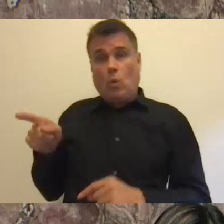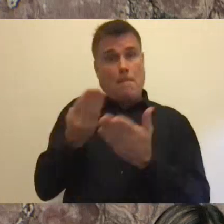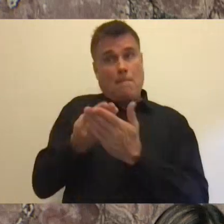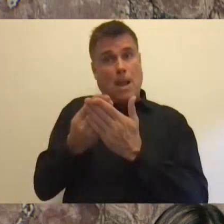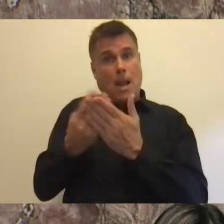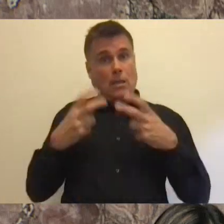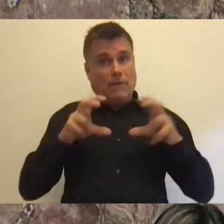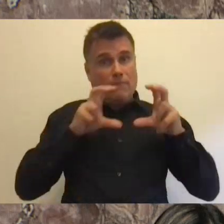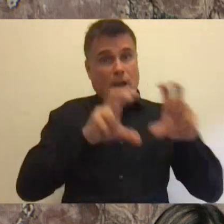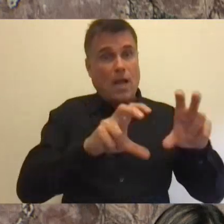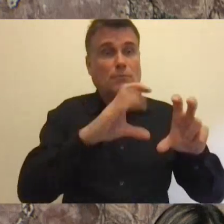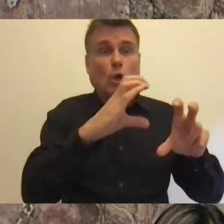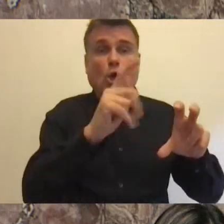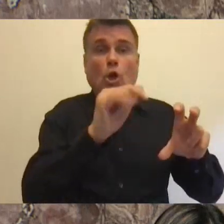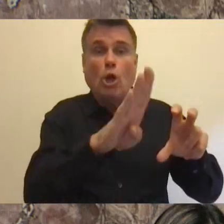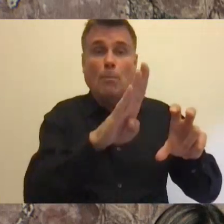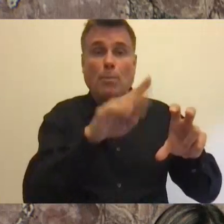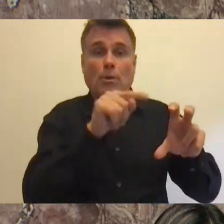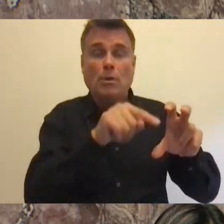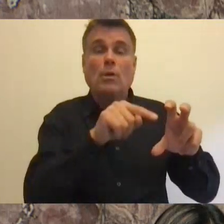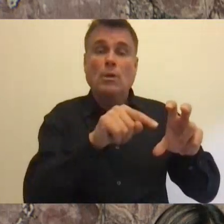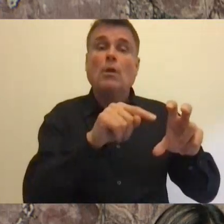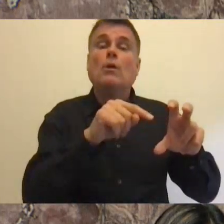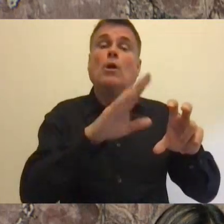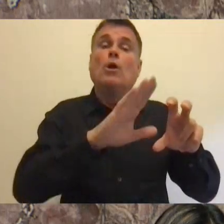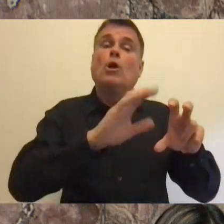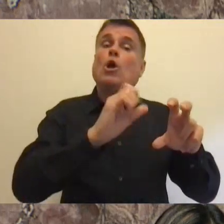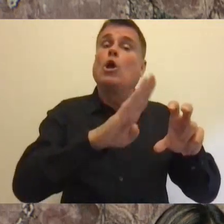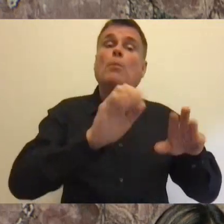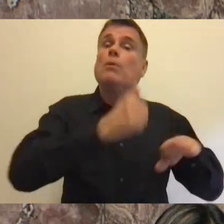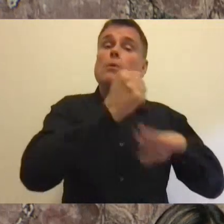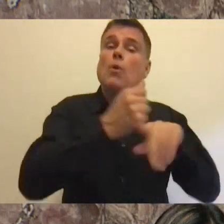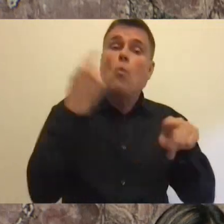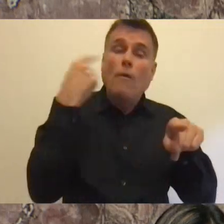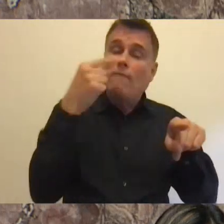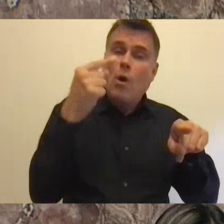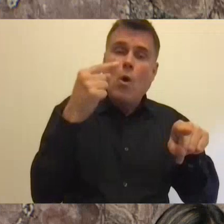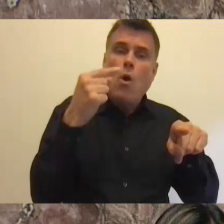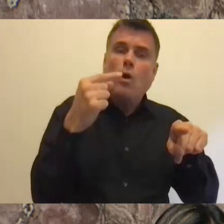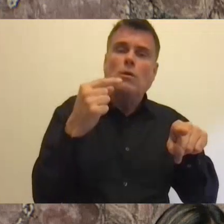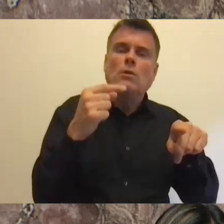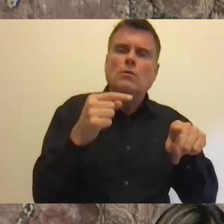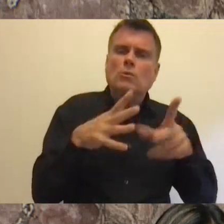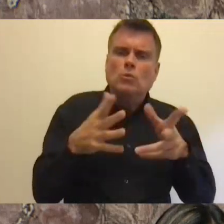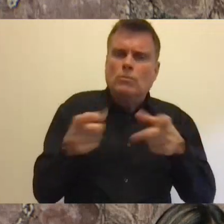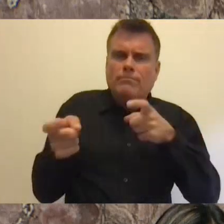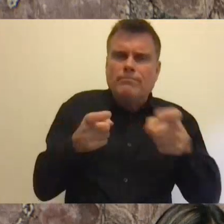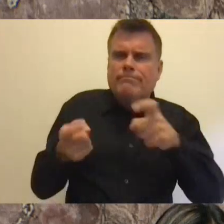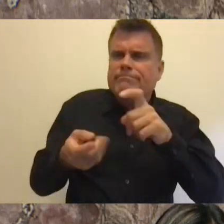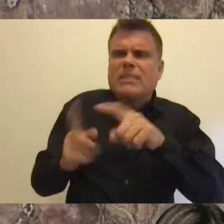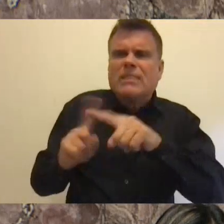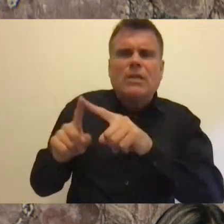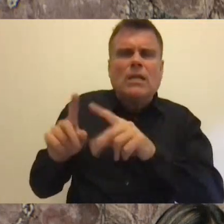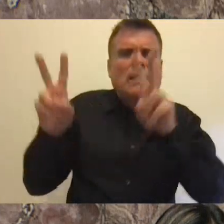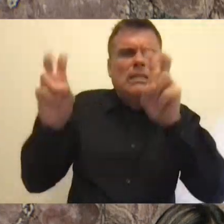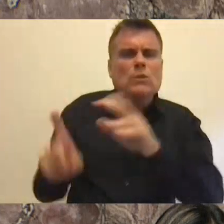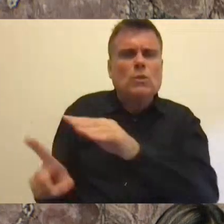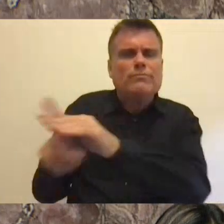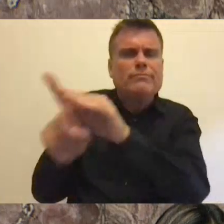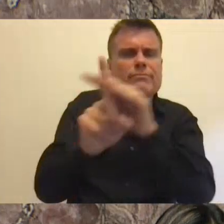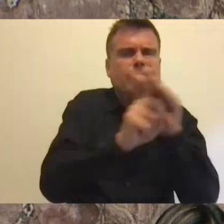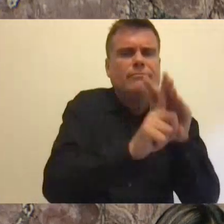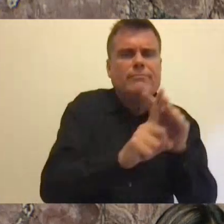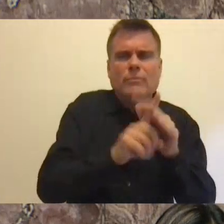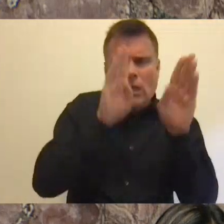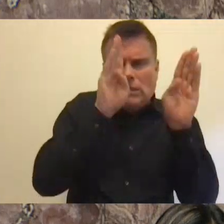facing in terms of protests and in terms of enforcing court-ordered injunctions in this province. And the result of the